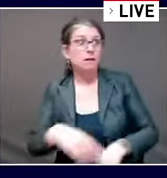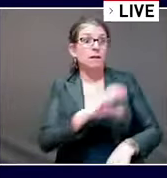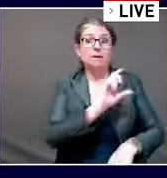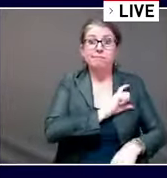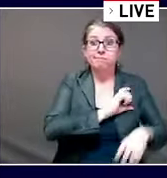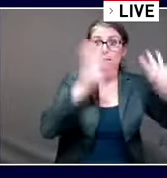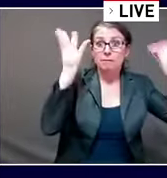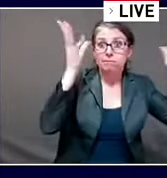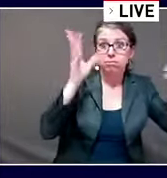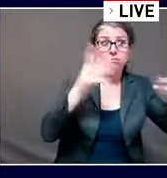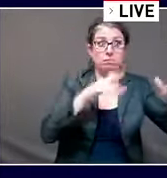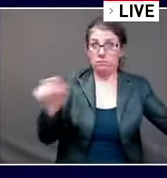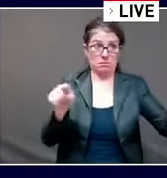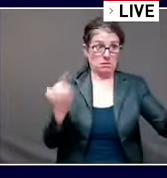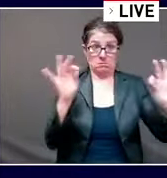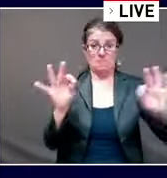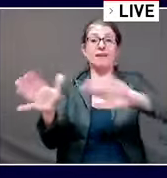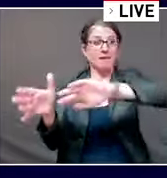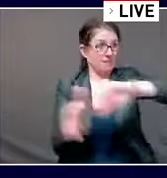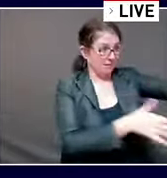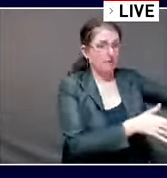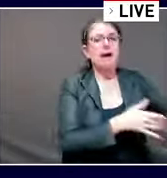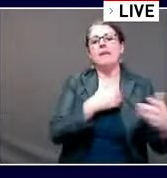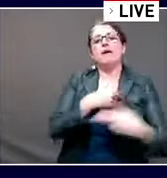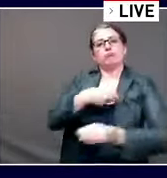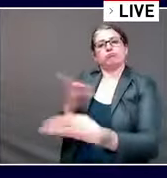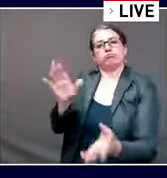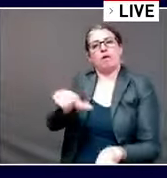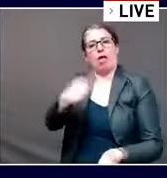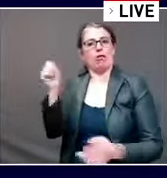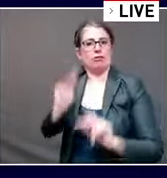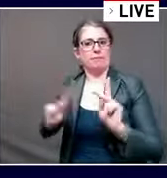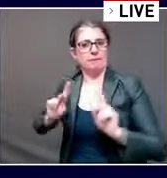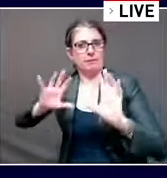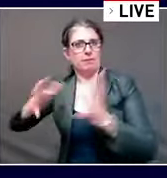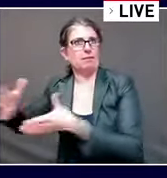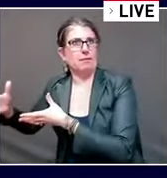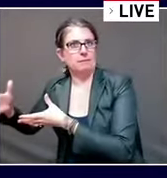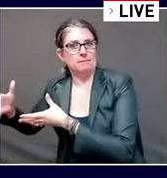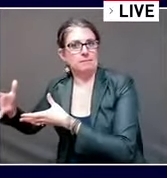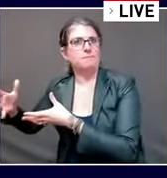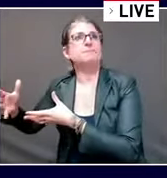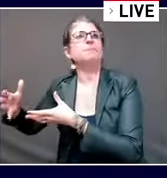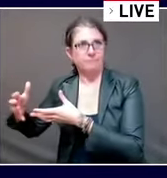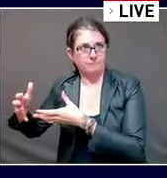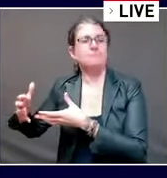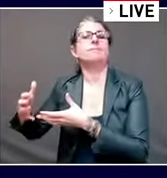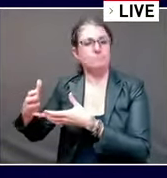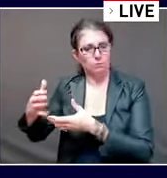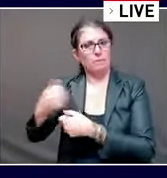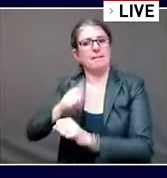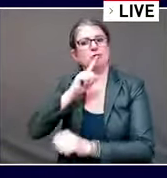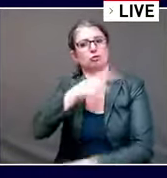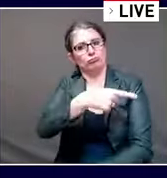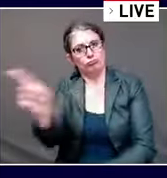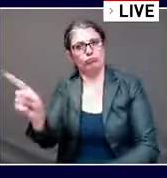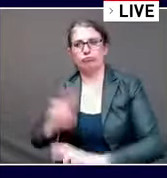generally speaking, these data show now that there is going to be a shift in the conversation from vaccines